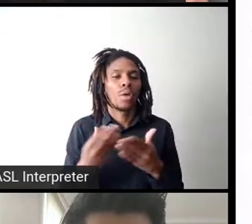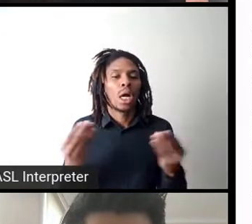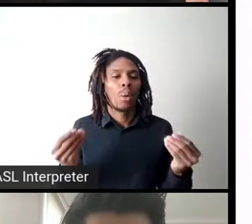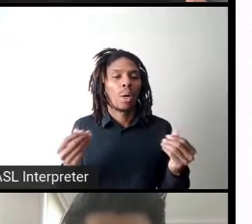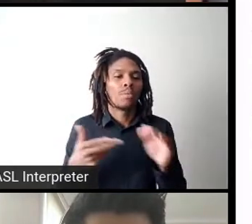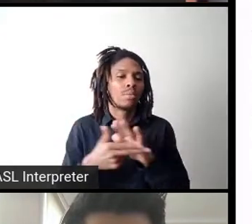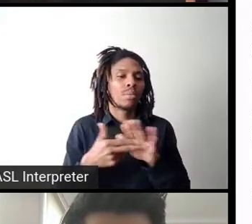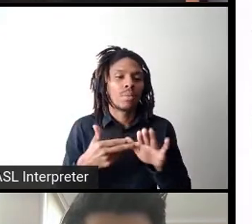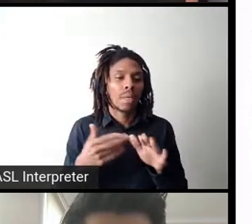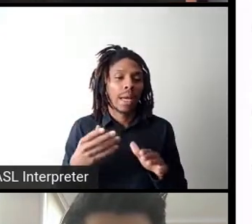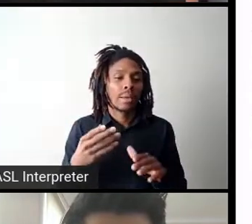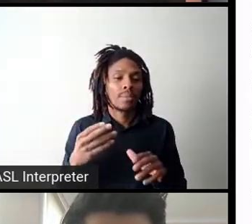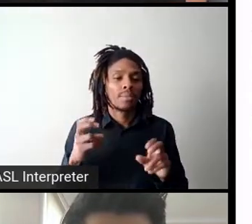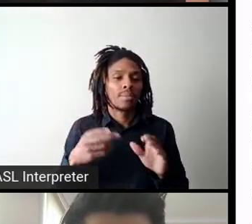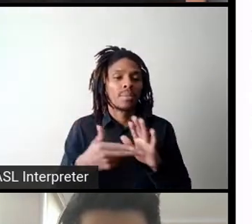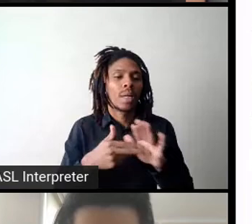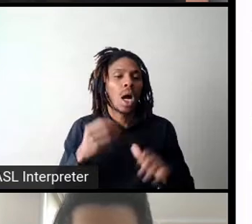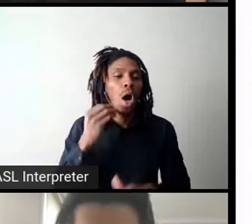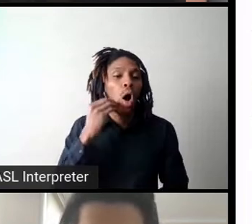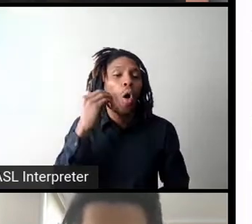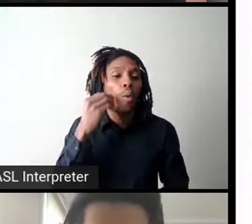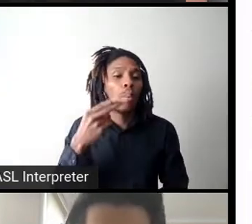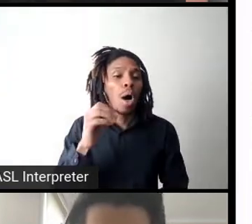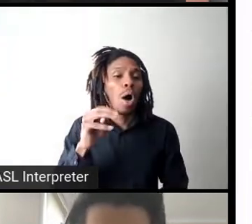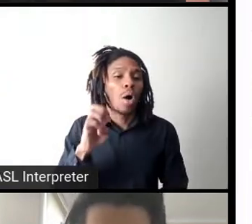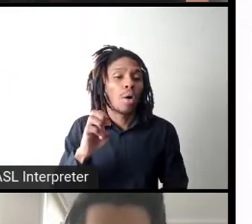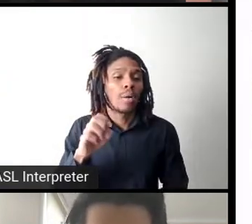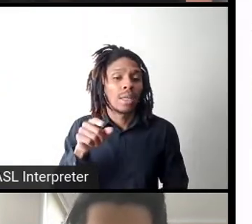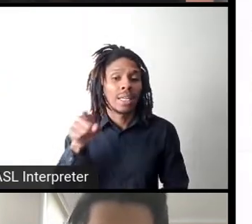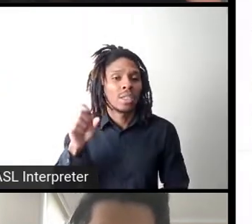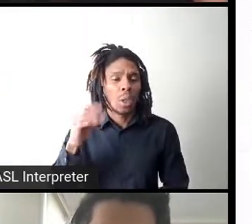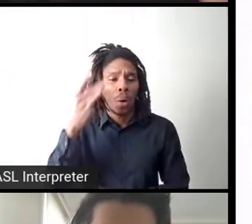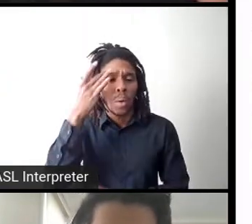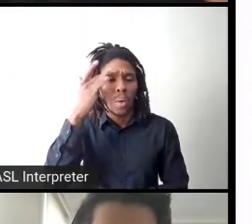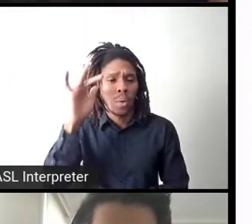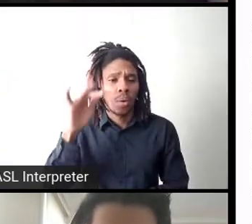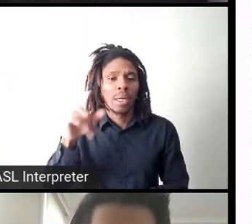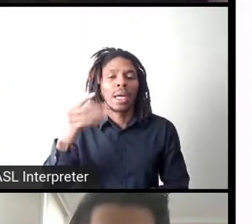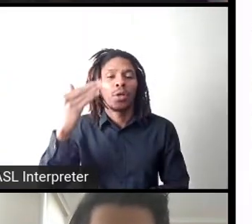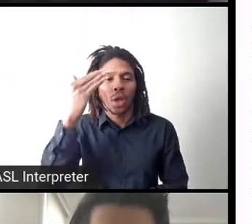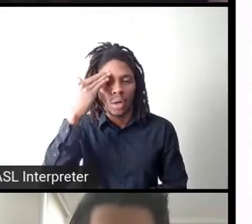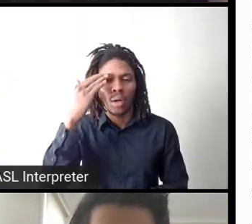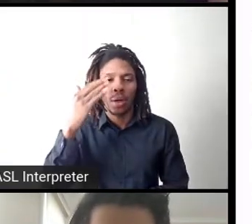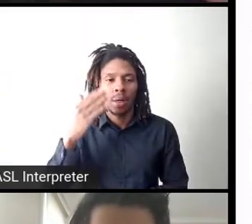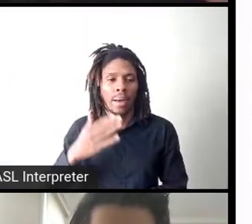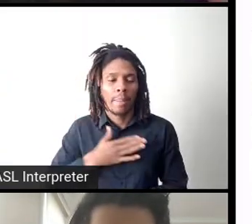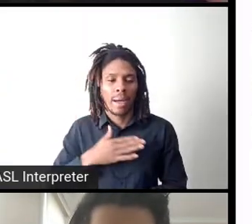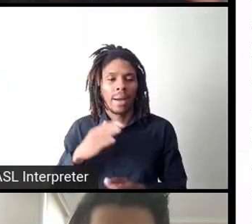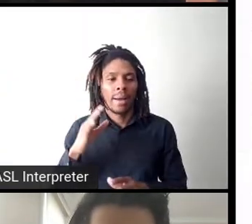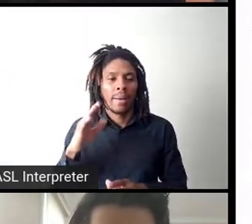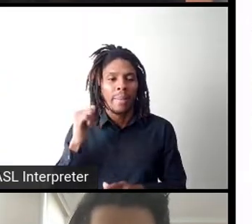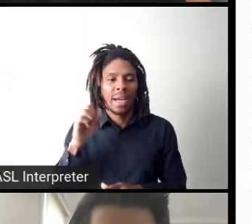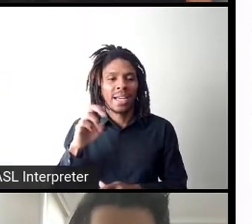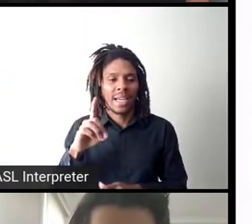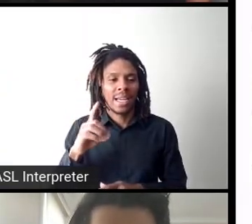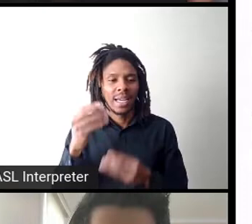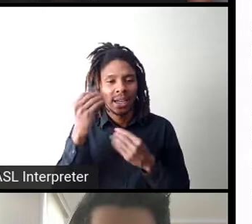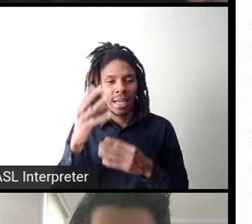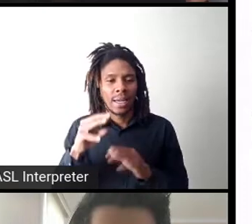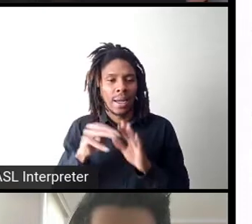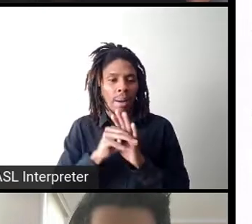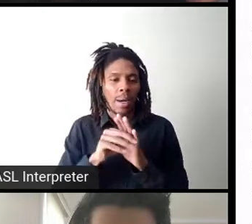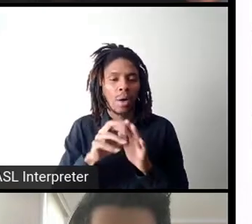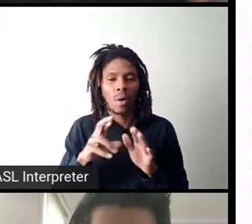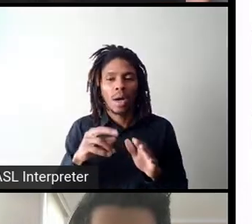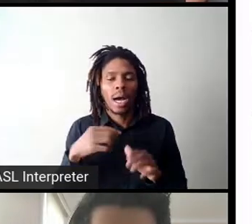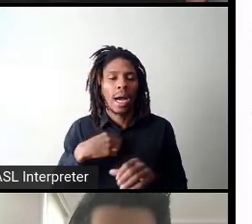home, for instance, right? And it's intelligently enough to actually know my backend data model and the different, or